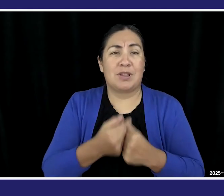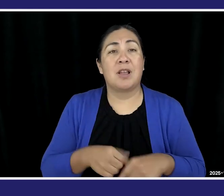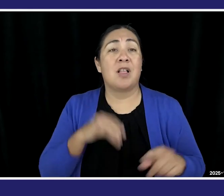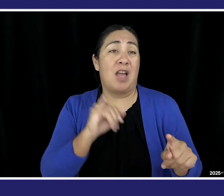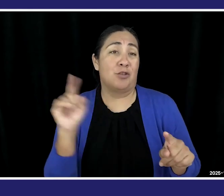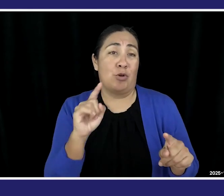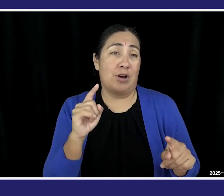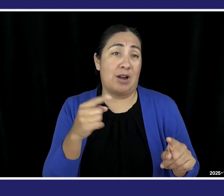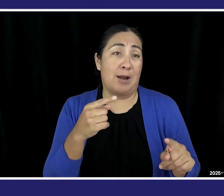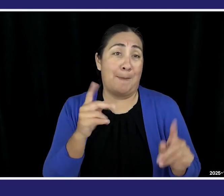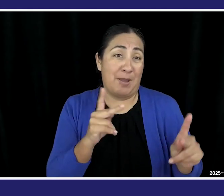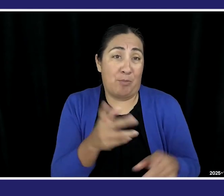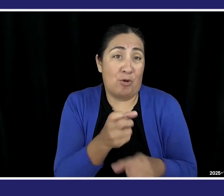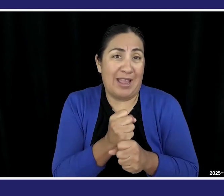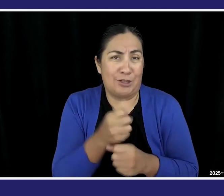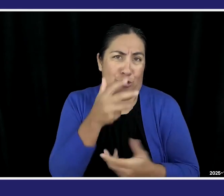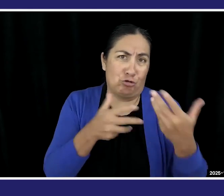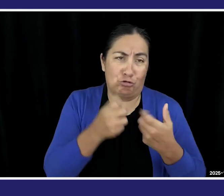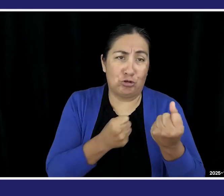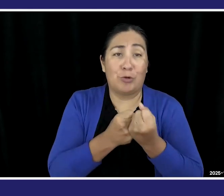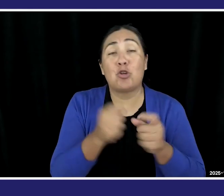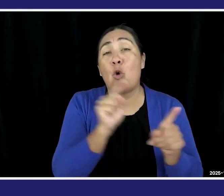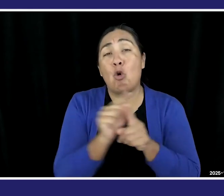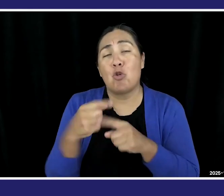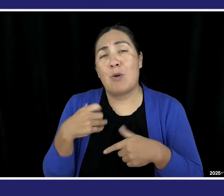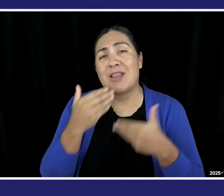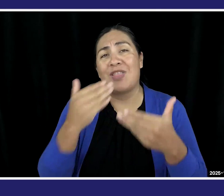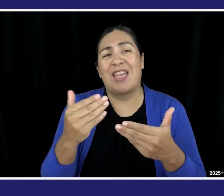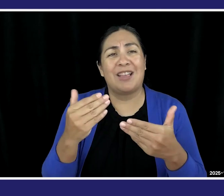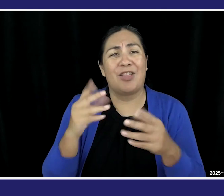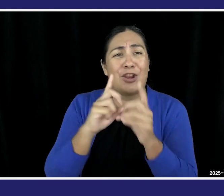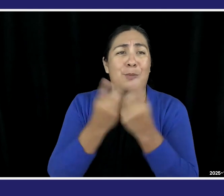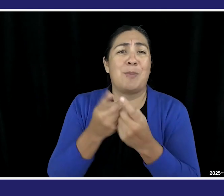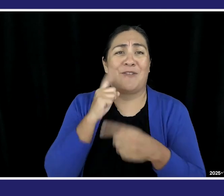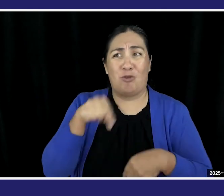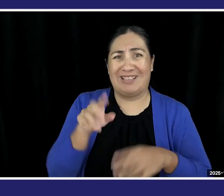the department for the session and the information. Thank you.